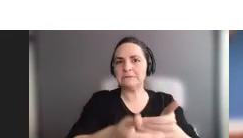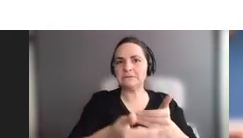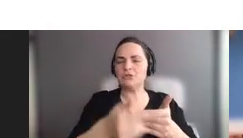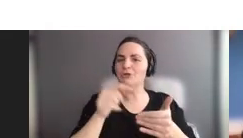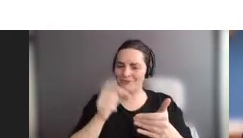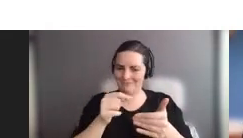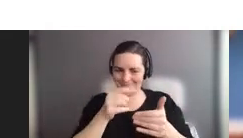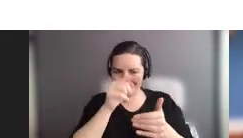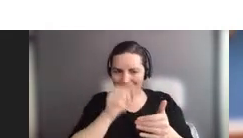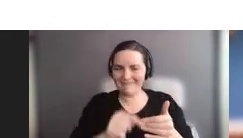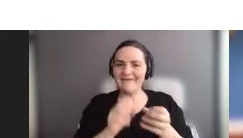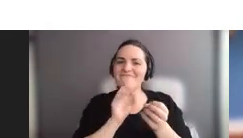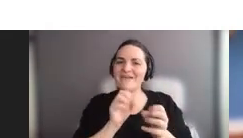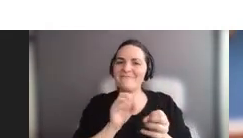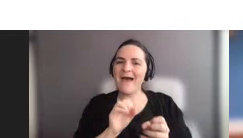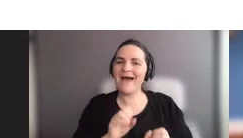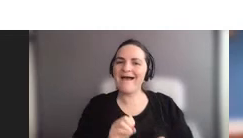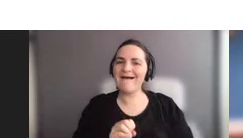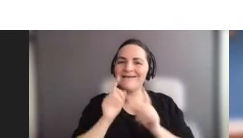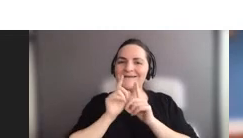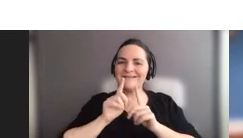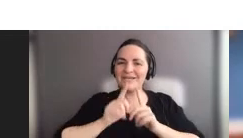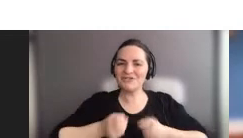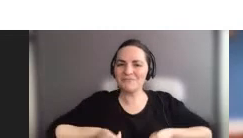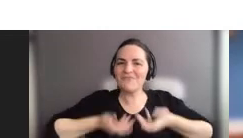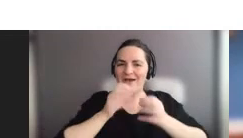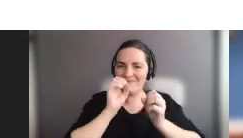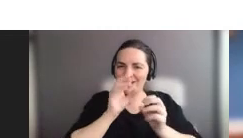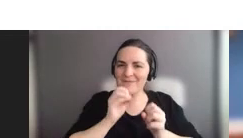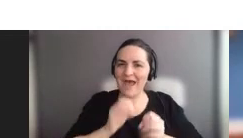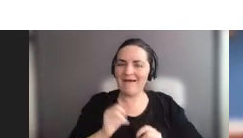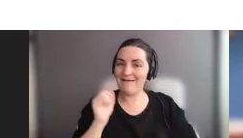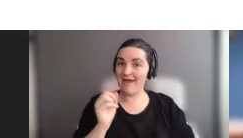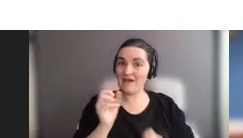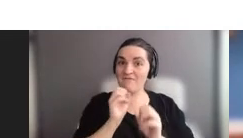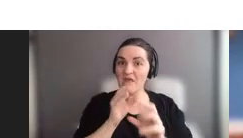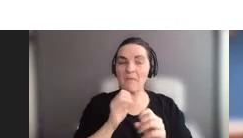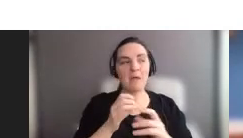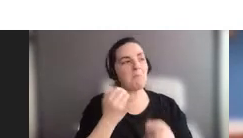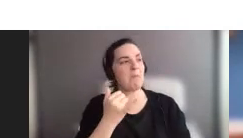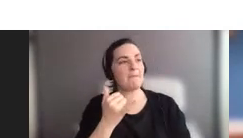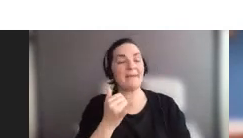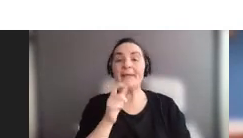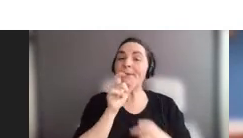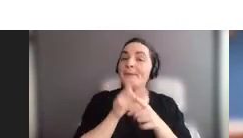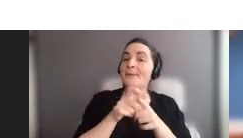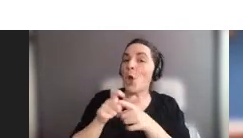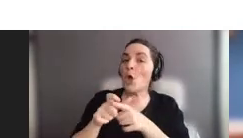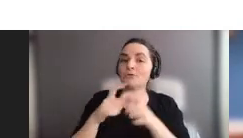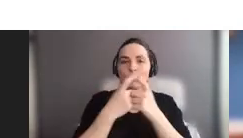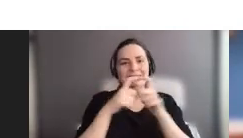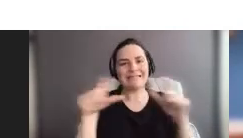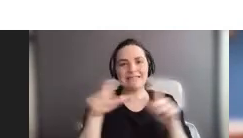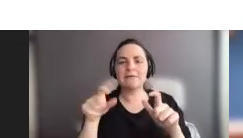You will see teachers providing feedback, and the feedback may take the form of words and